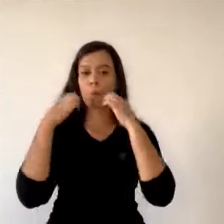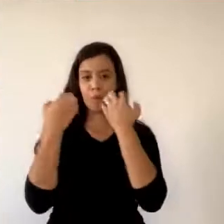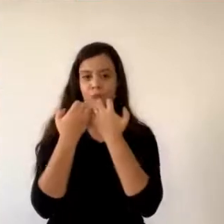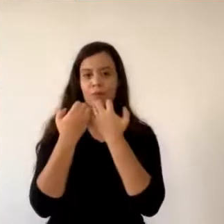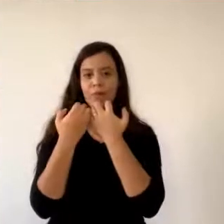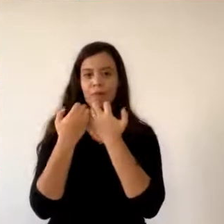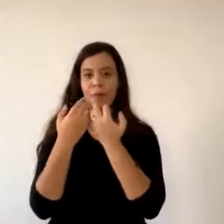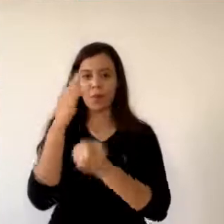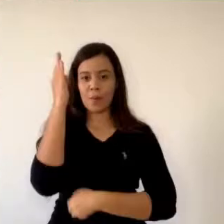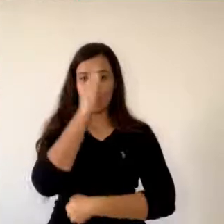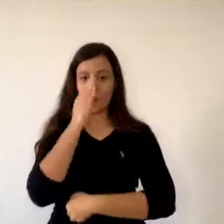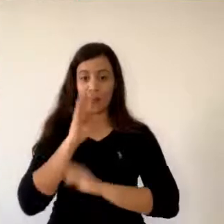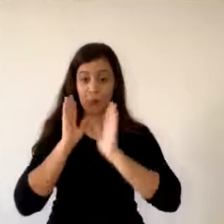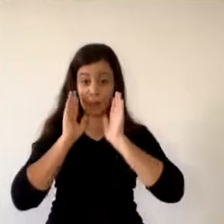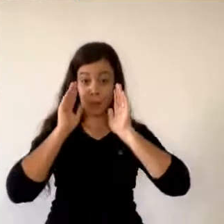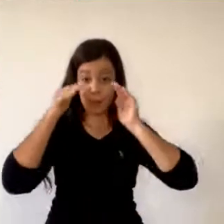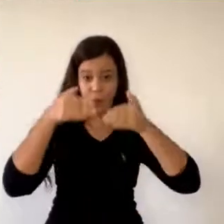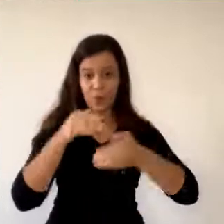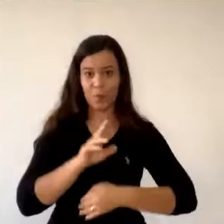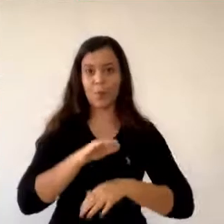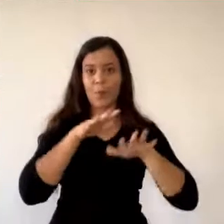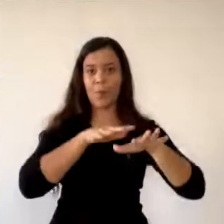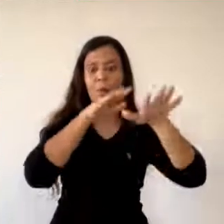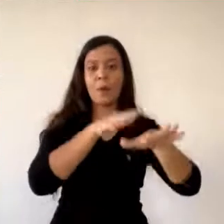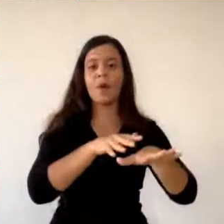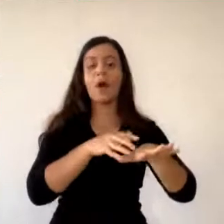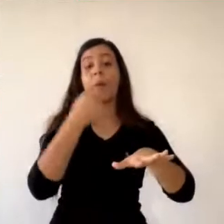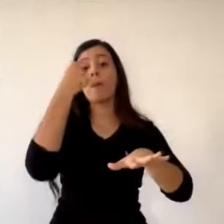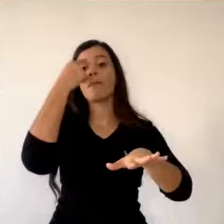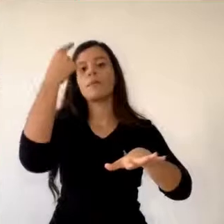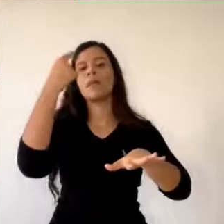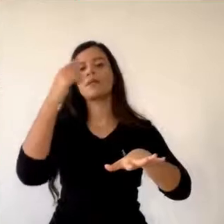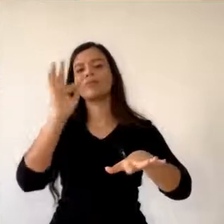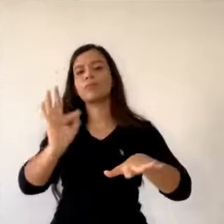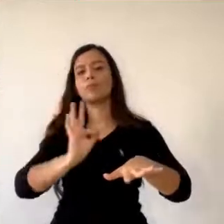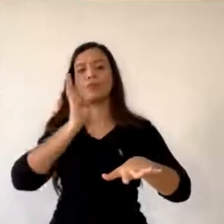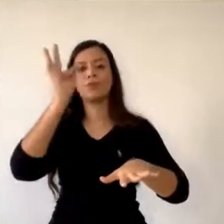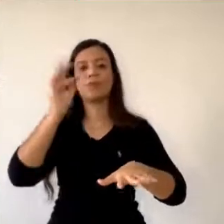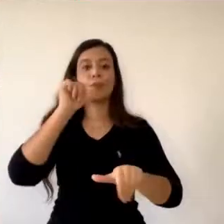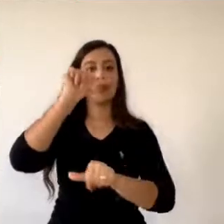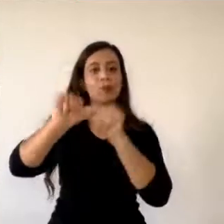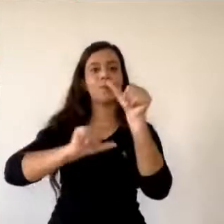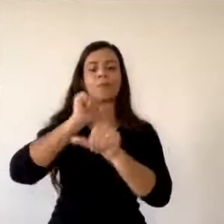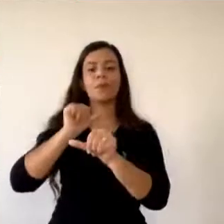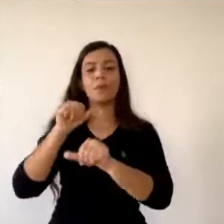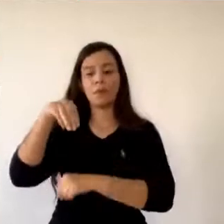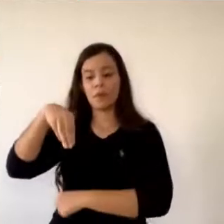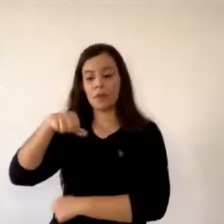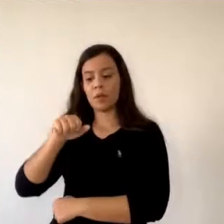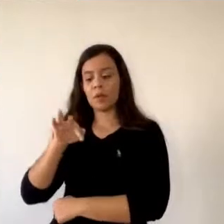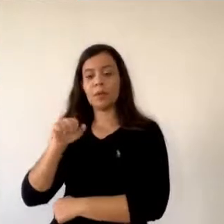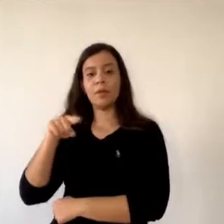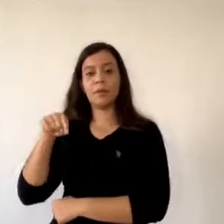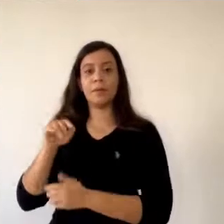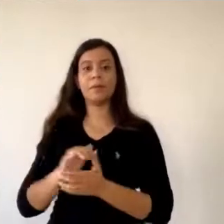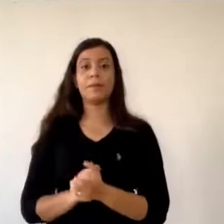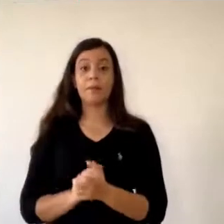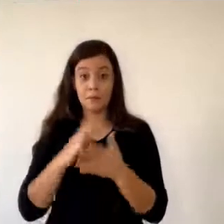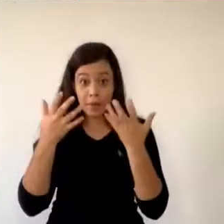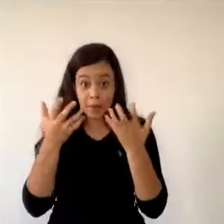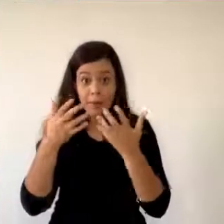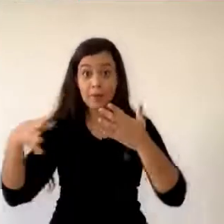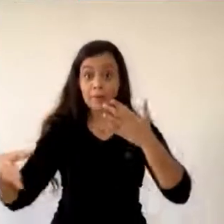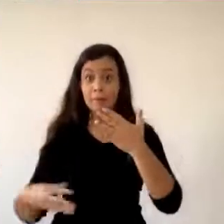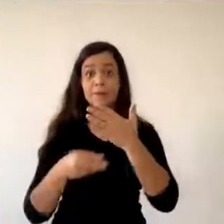because when we are thinking here about the future of Brazil, if you would like to complement